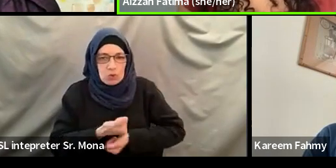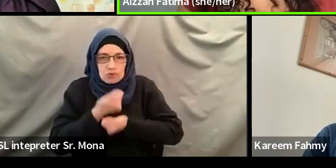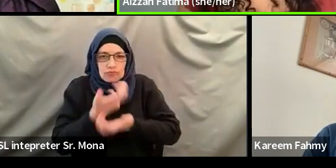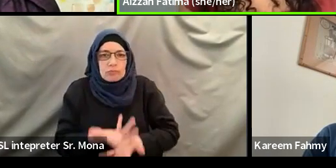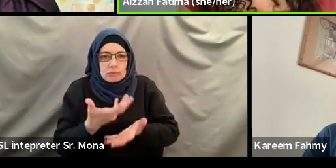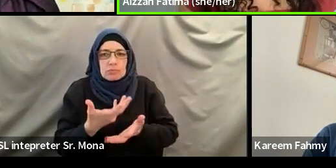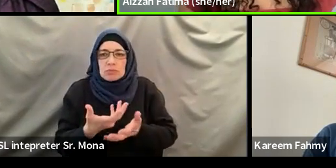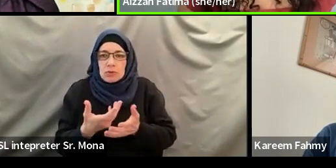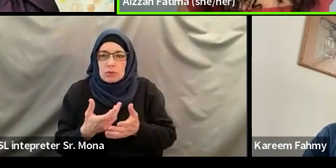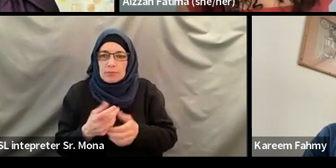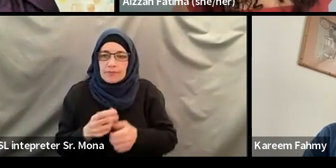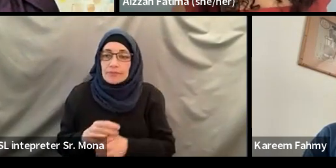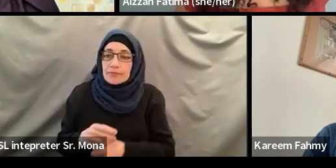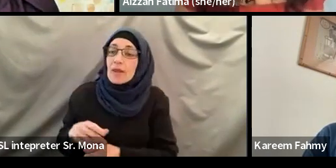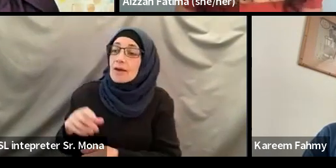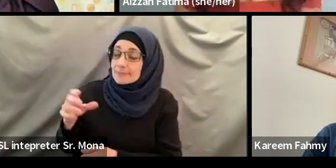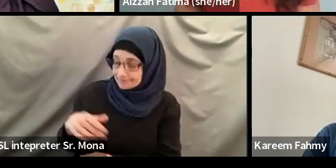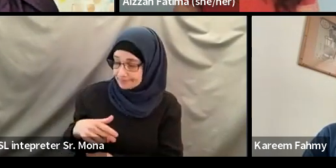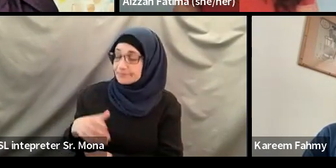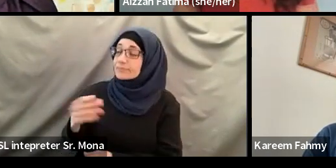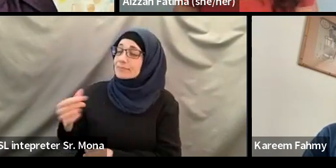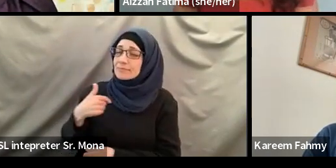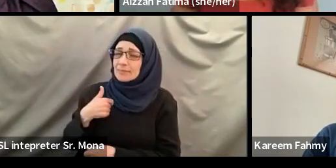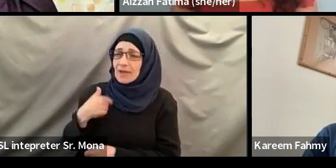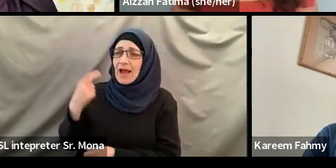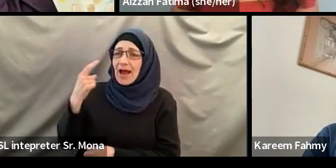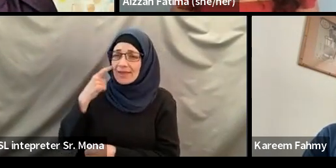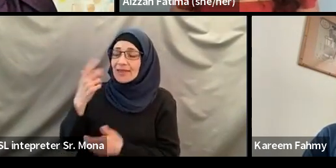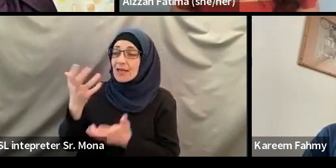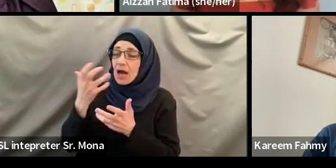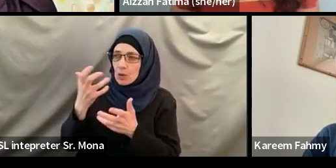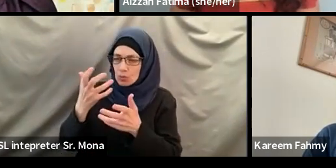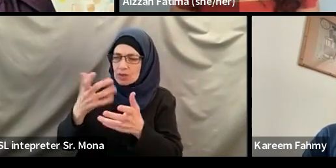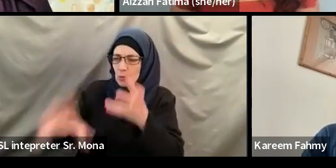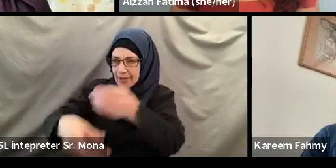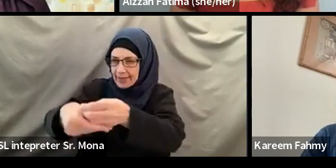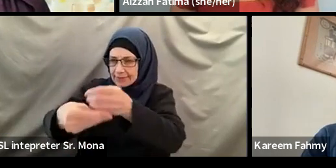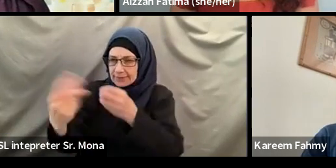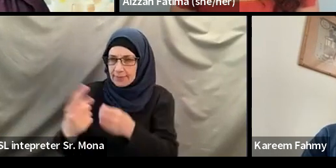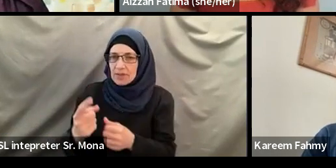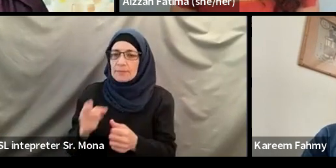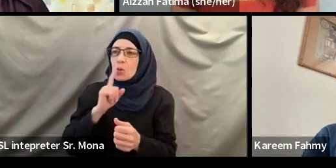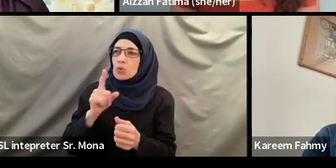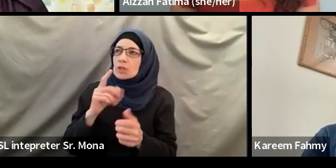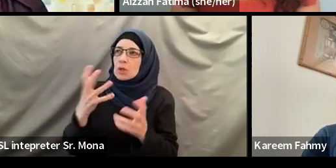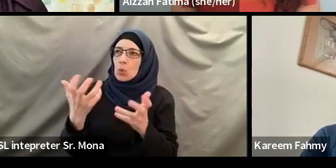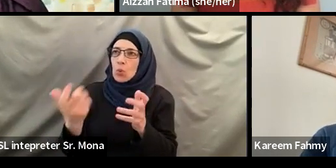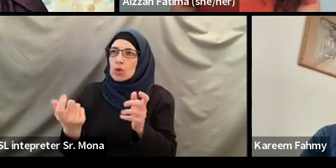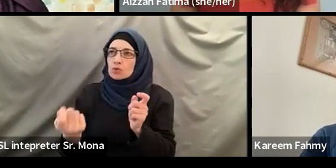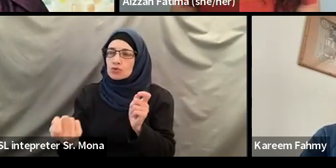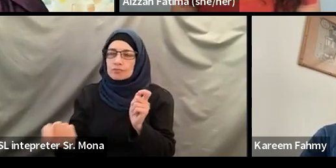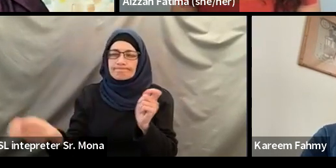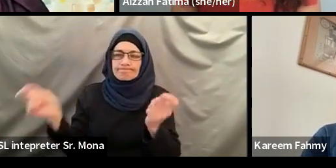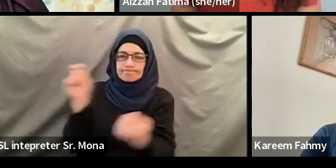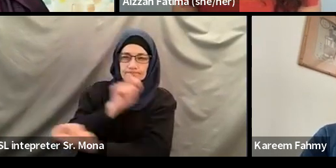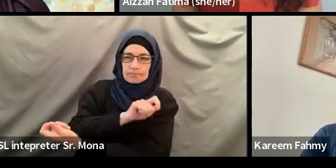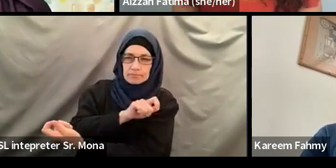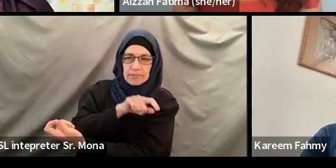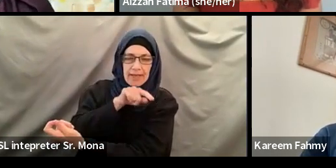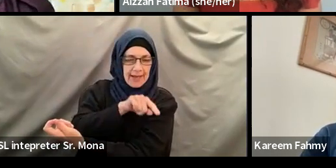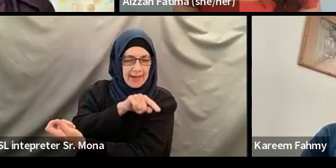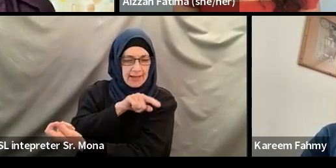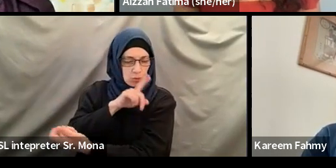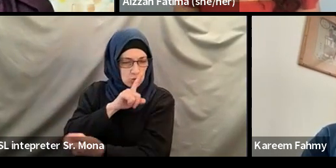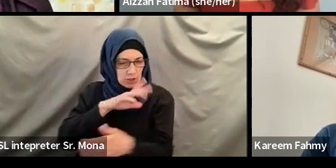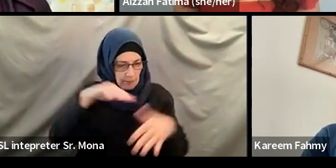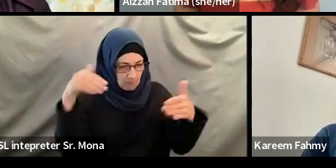And something I think that I would love to like hop onto that and like kind of turn the direction back and toward the decision makers,